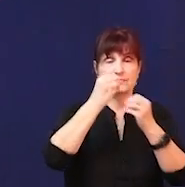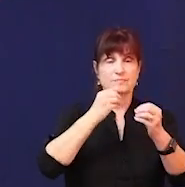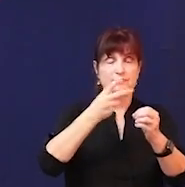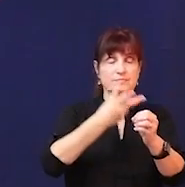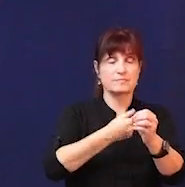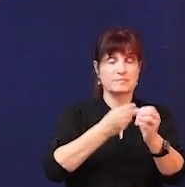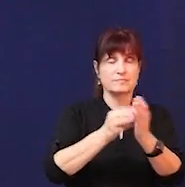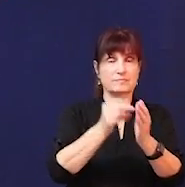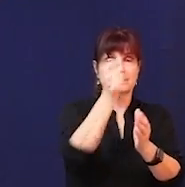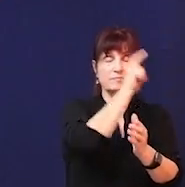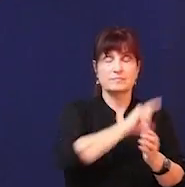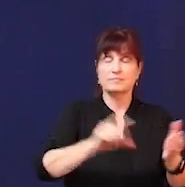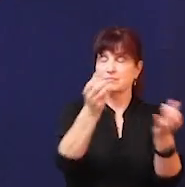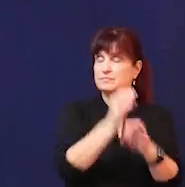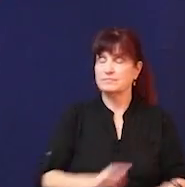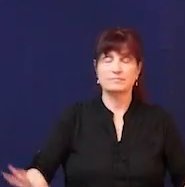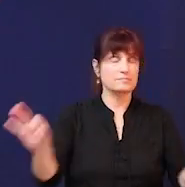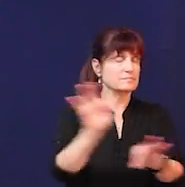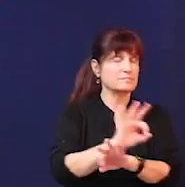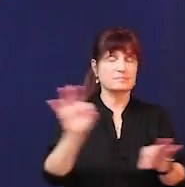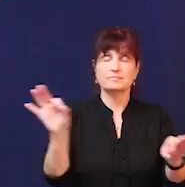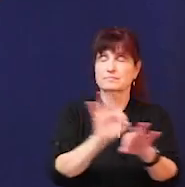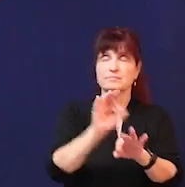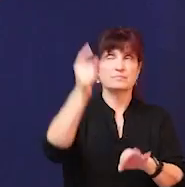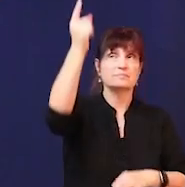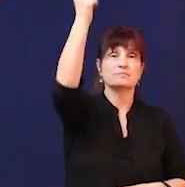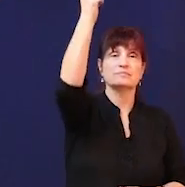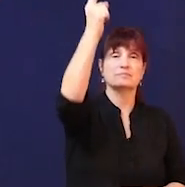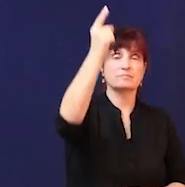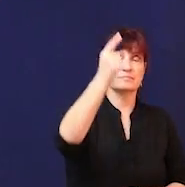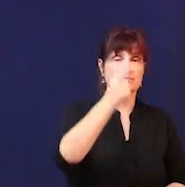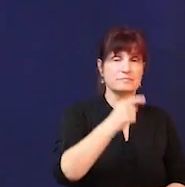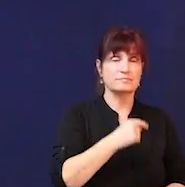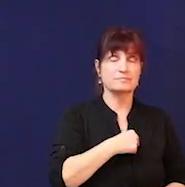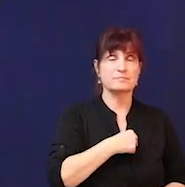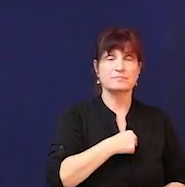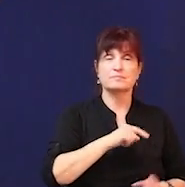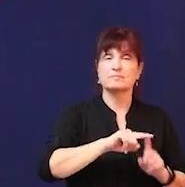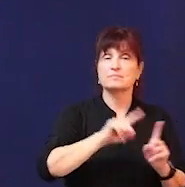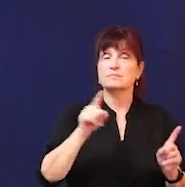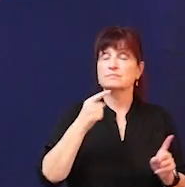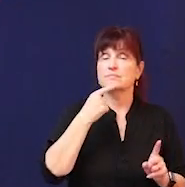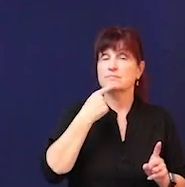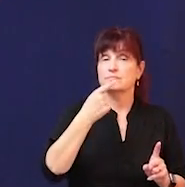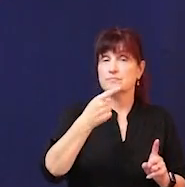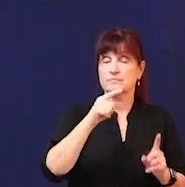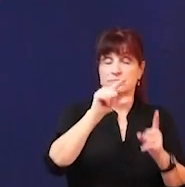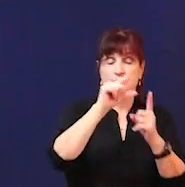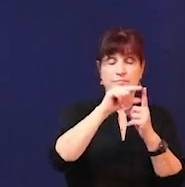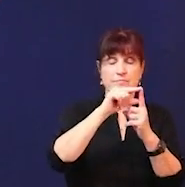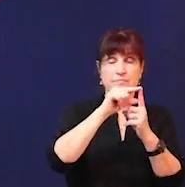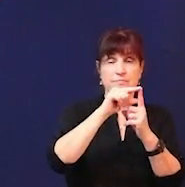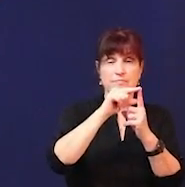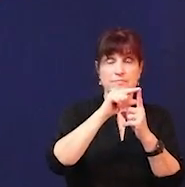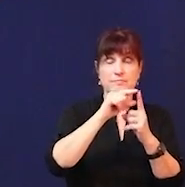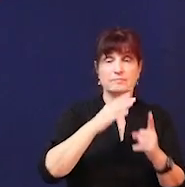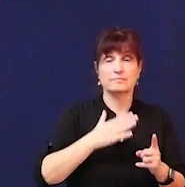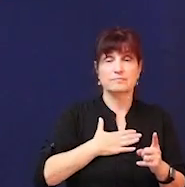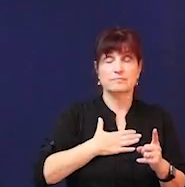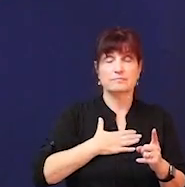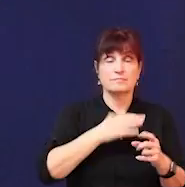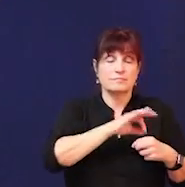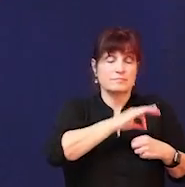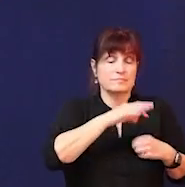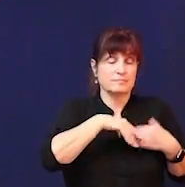called to the supper of the Lamb. Lord, I am not worthy that you should enter under my roof, but only say